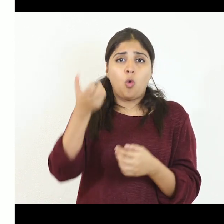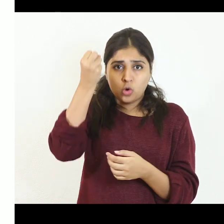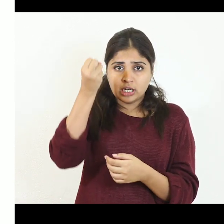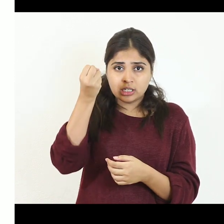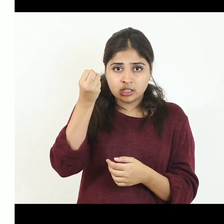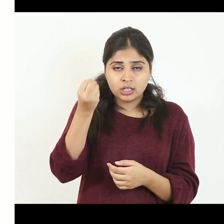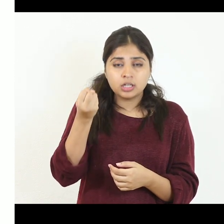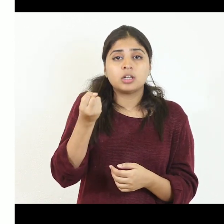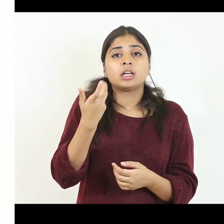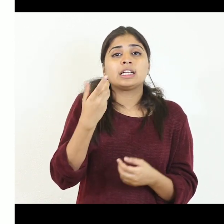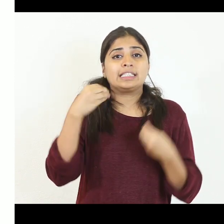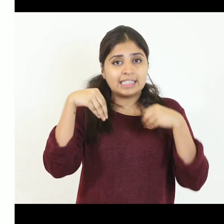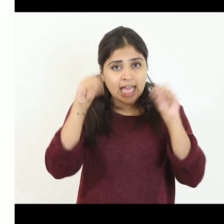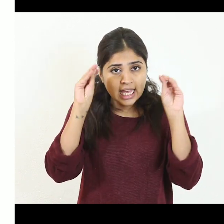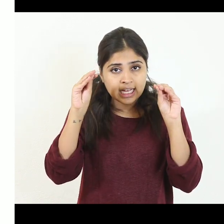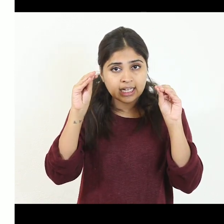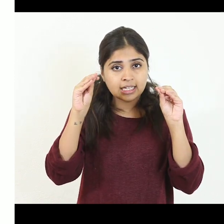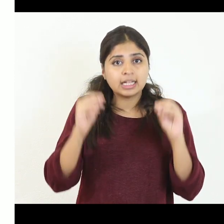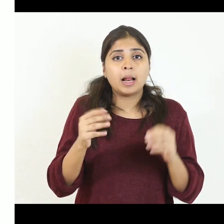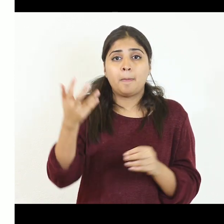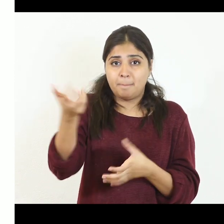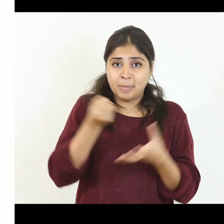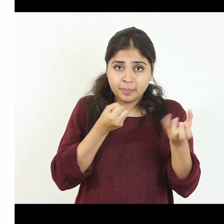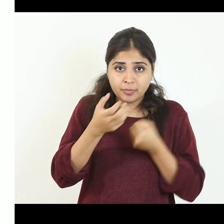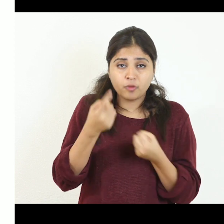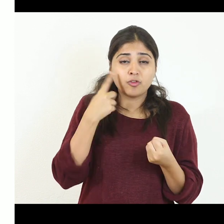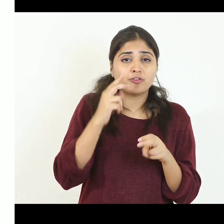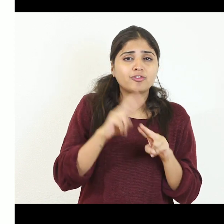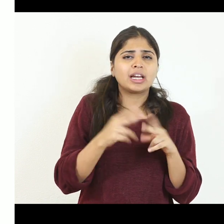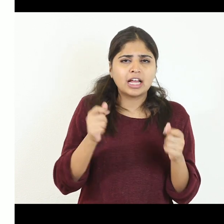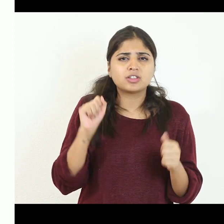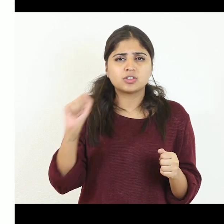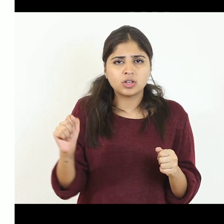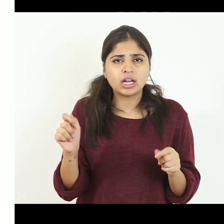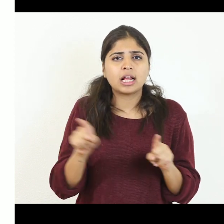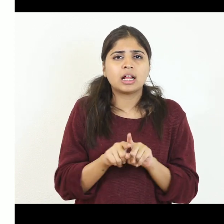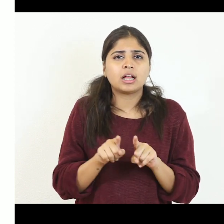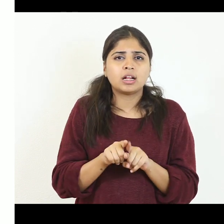instruments such as stocks and bonds.